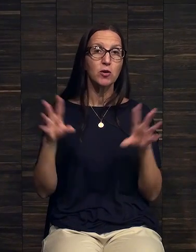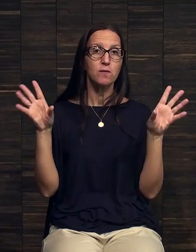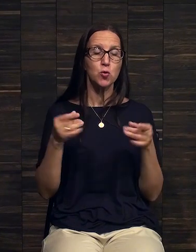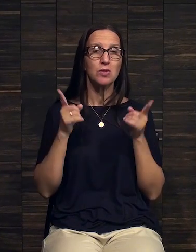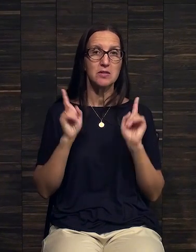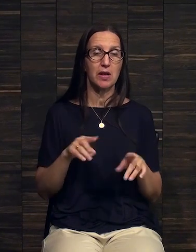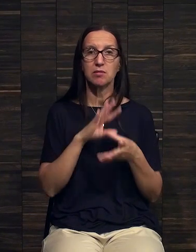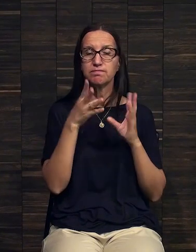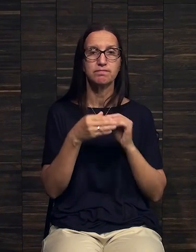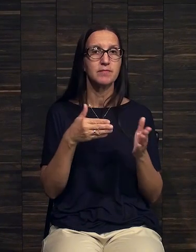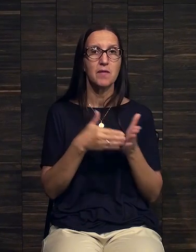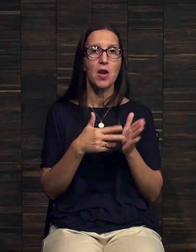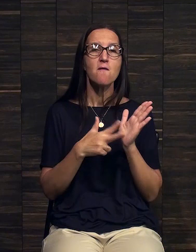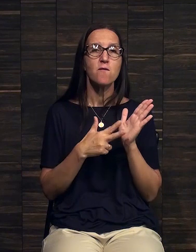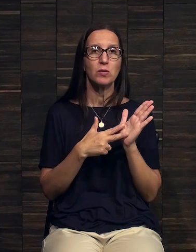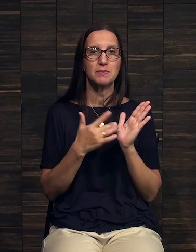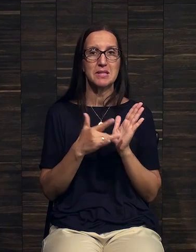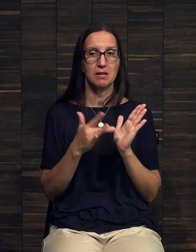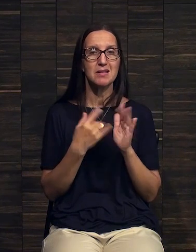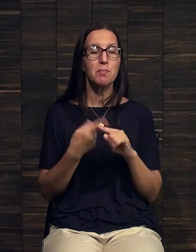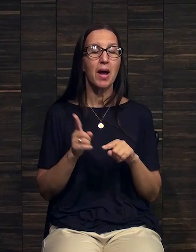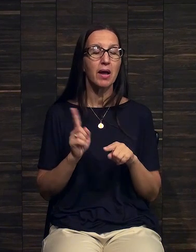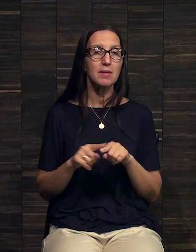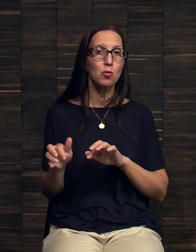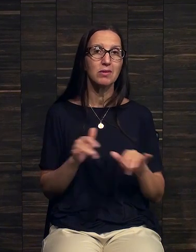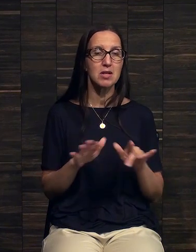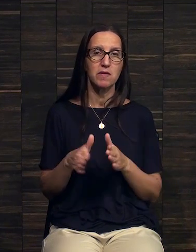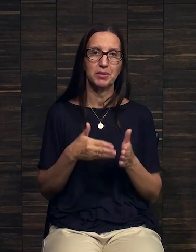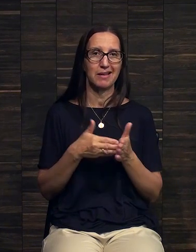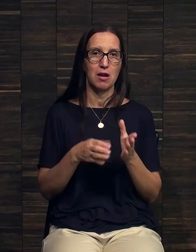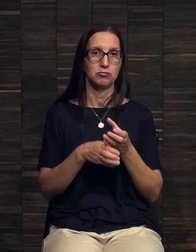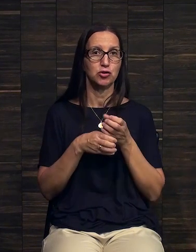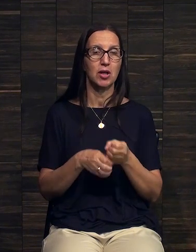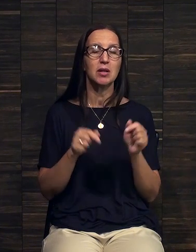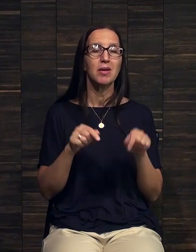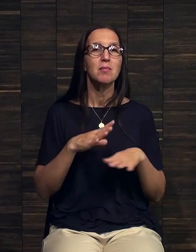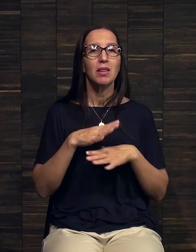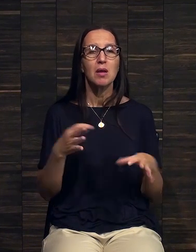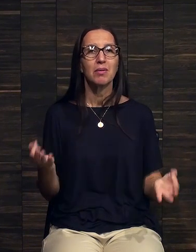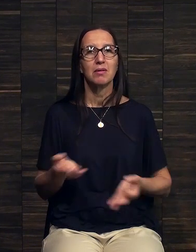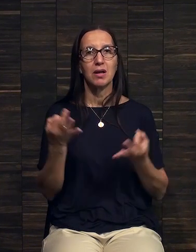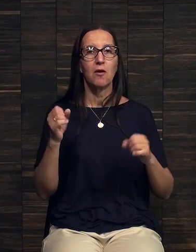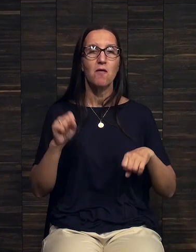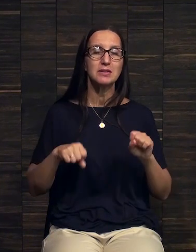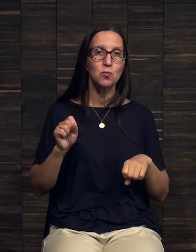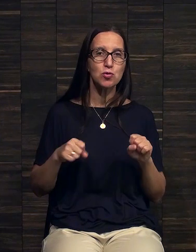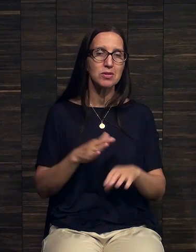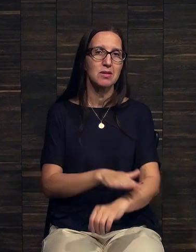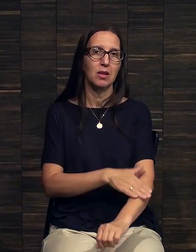over, and so then the good wins. So 8 pages, everything is very